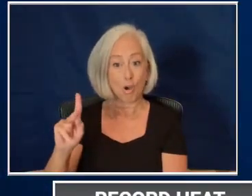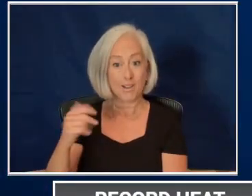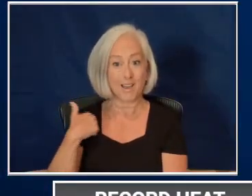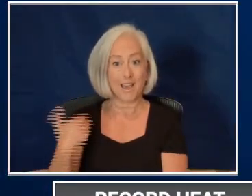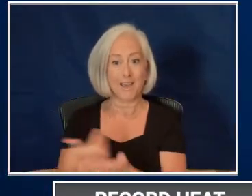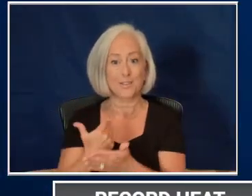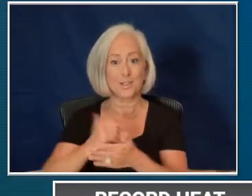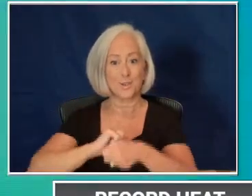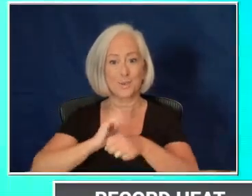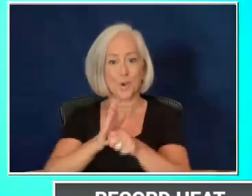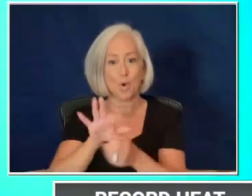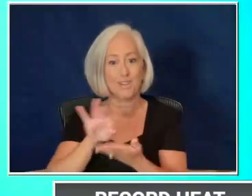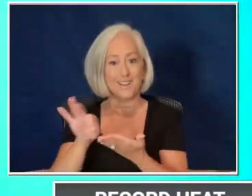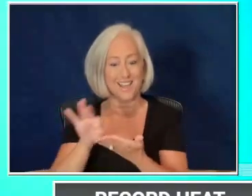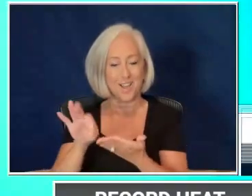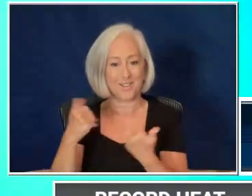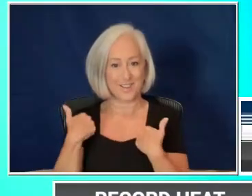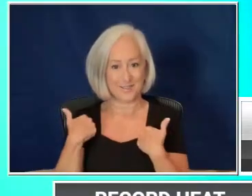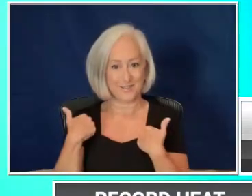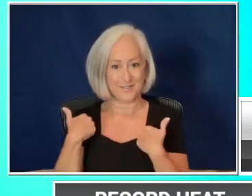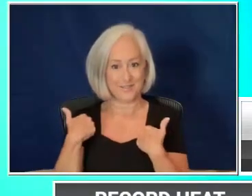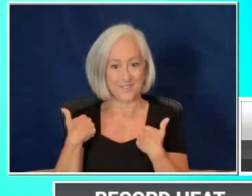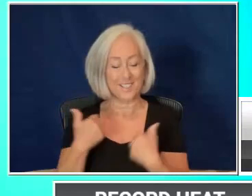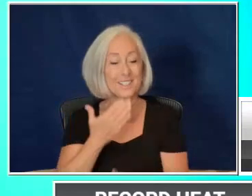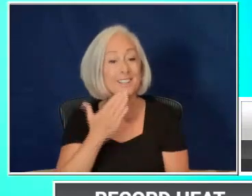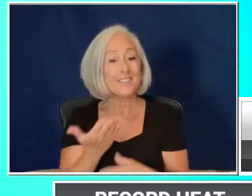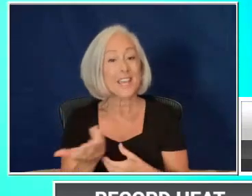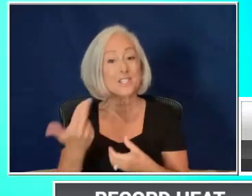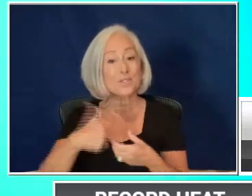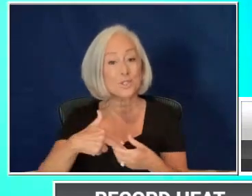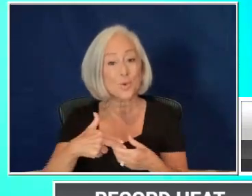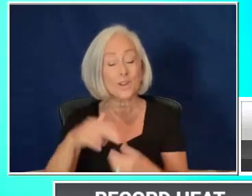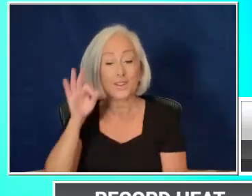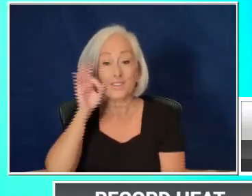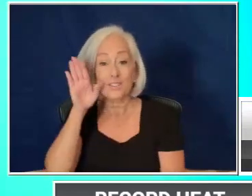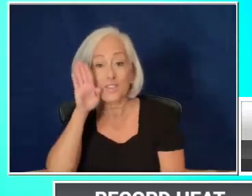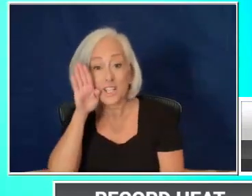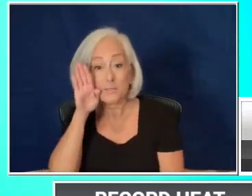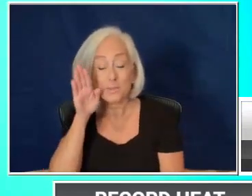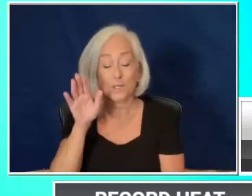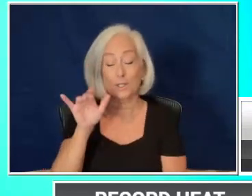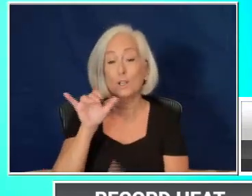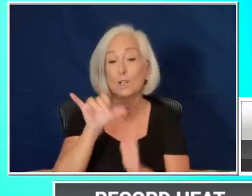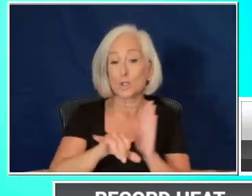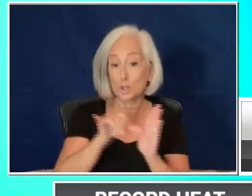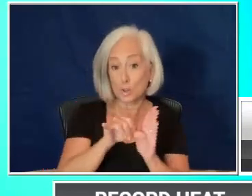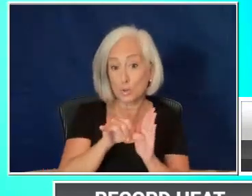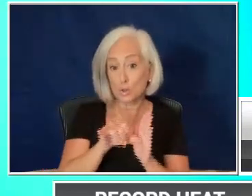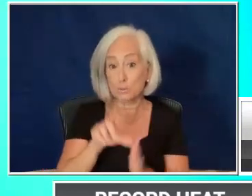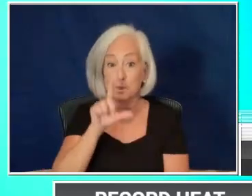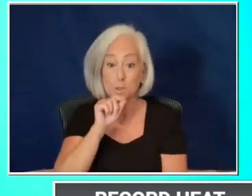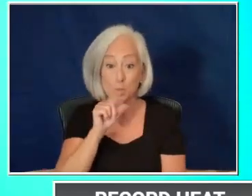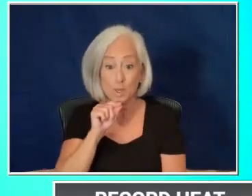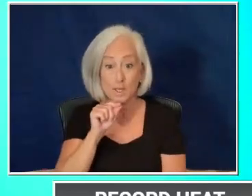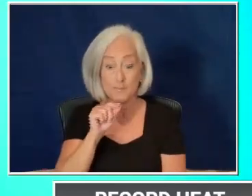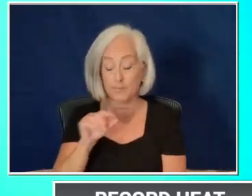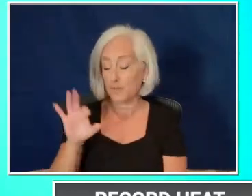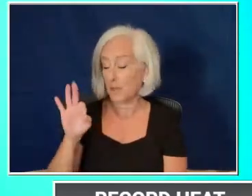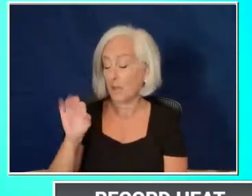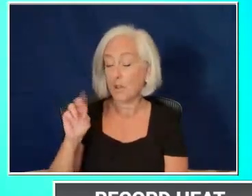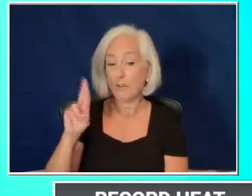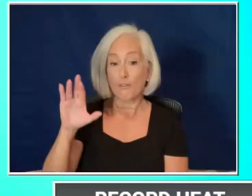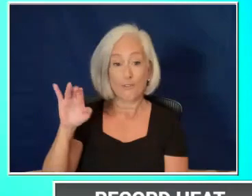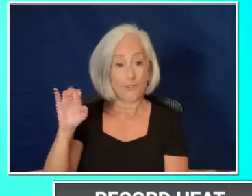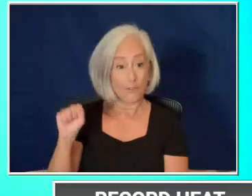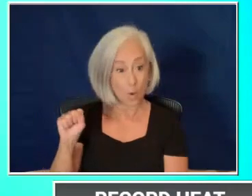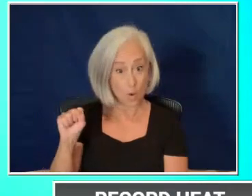Thanks so much for joining us here this morning on Facebook, YouTube, and Twitter. According to Forbes, physical therapy ranks among the top